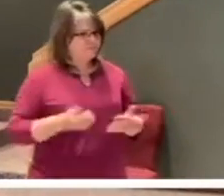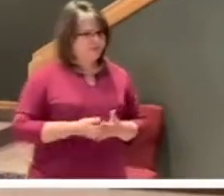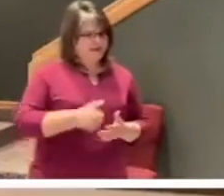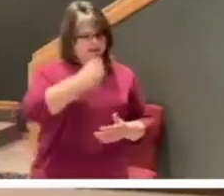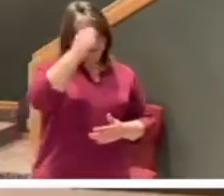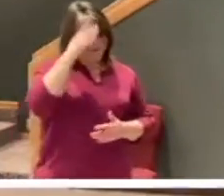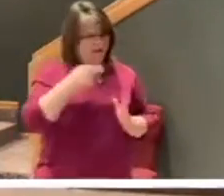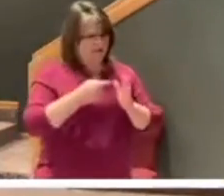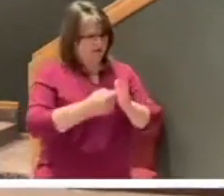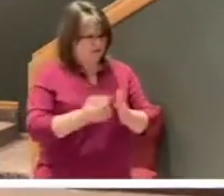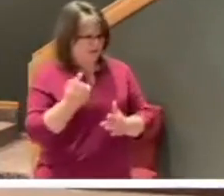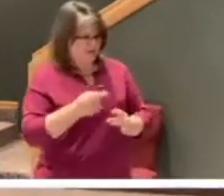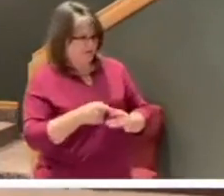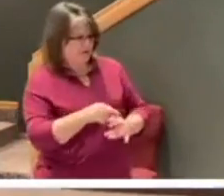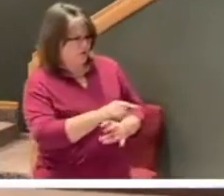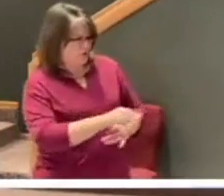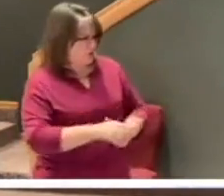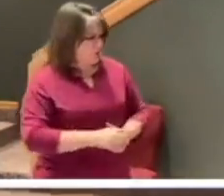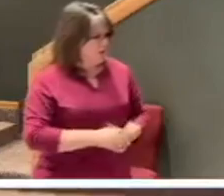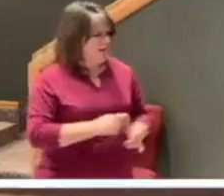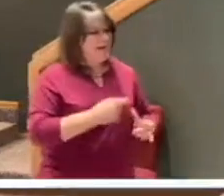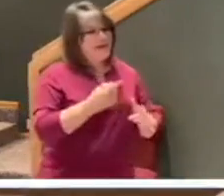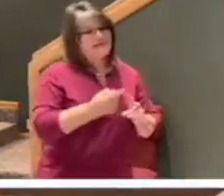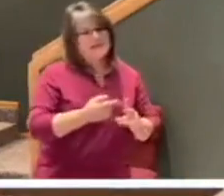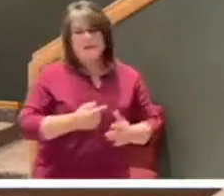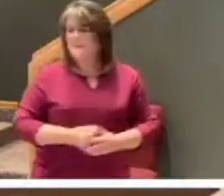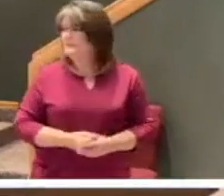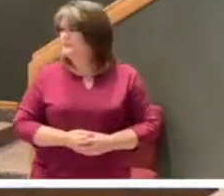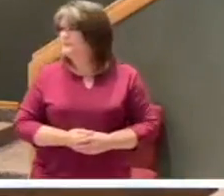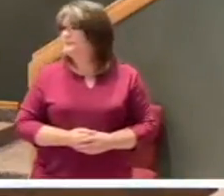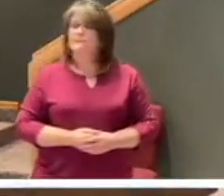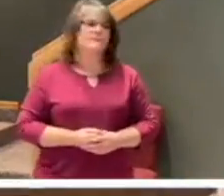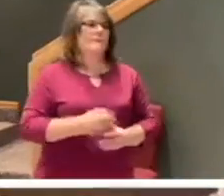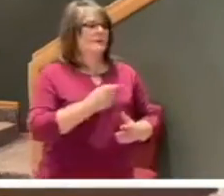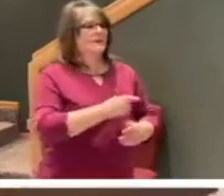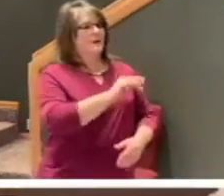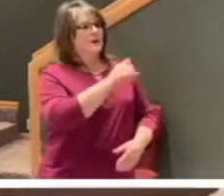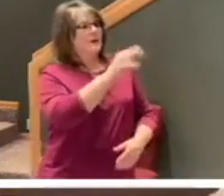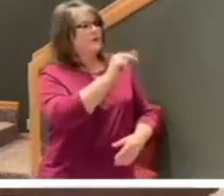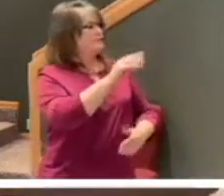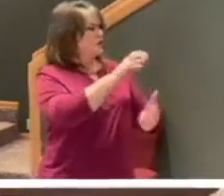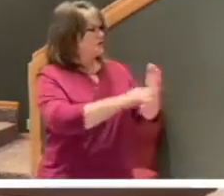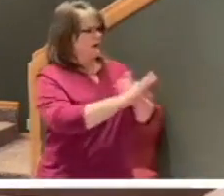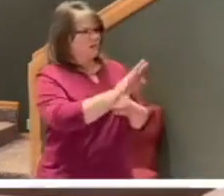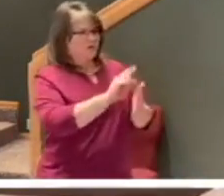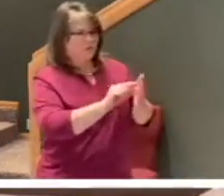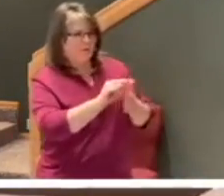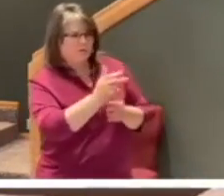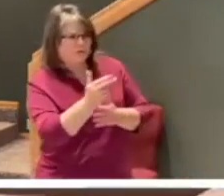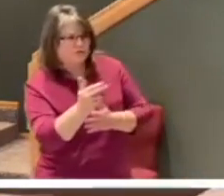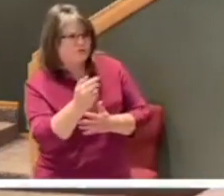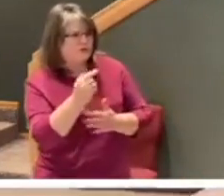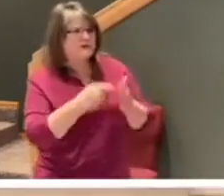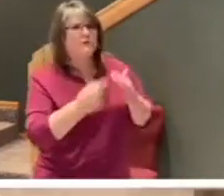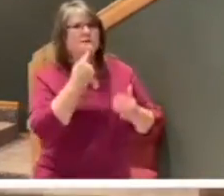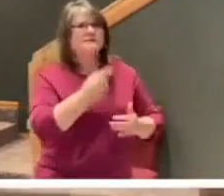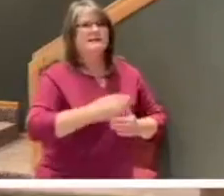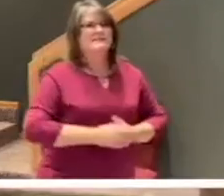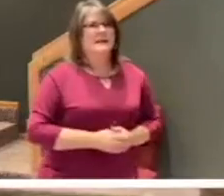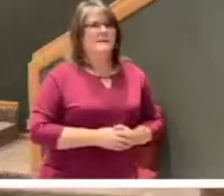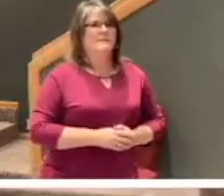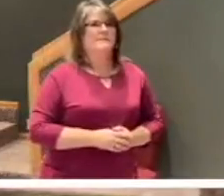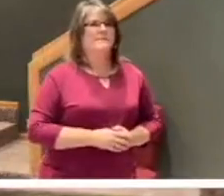has revealed something to you. And then, you know, what's John 4:13 say? I think I have the next slide